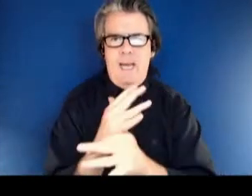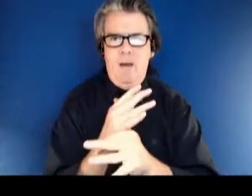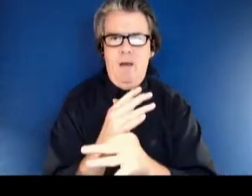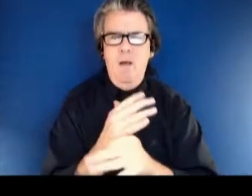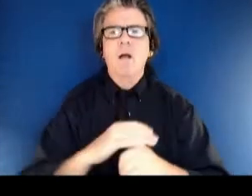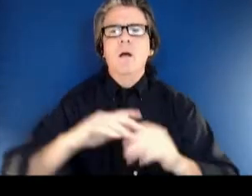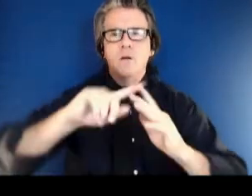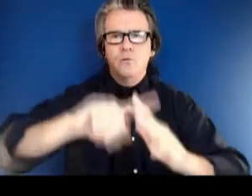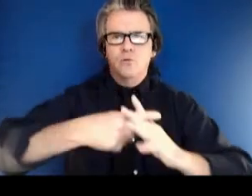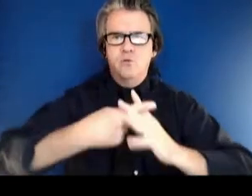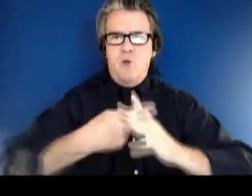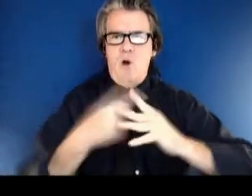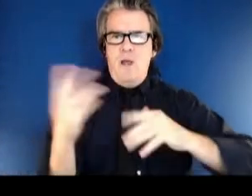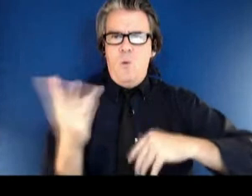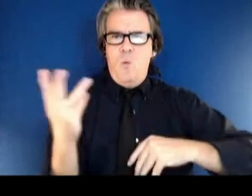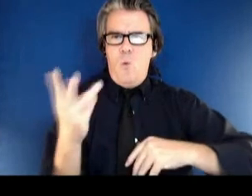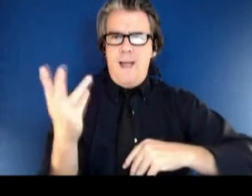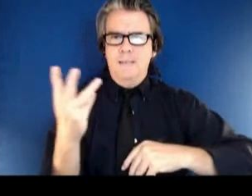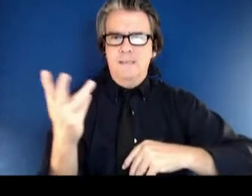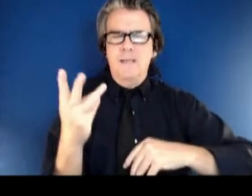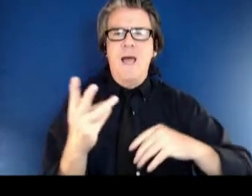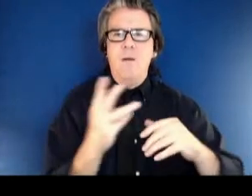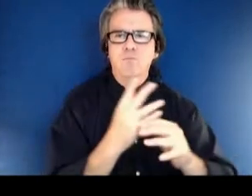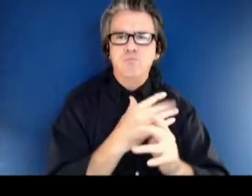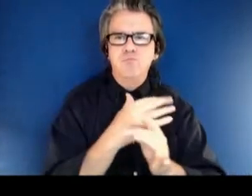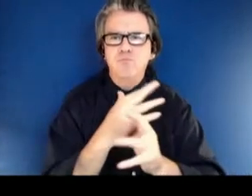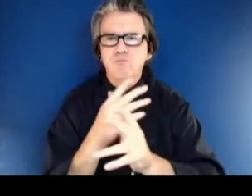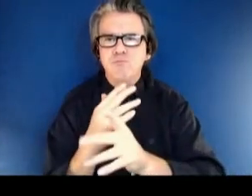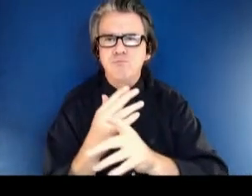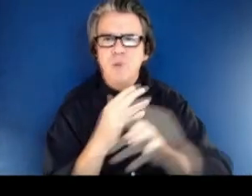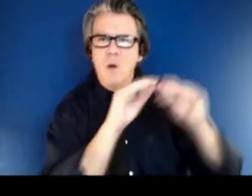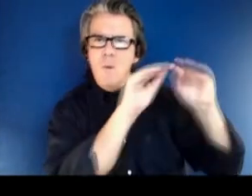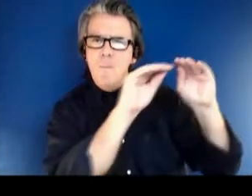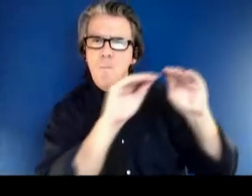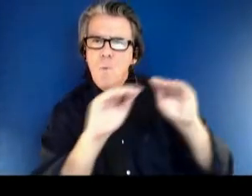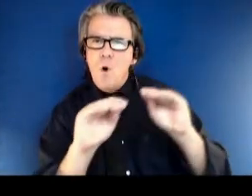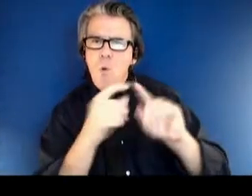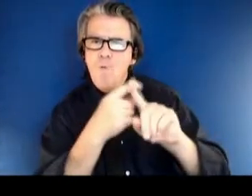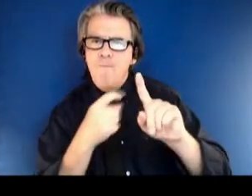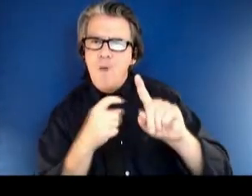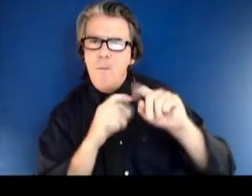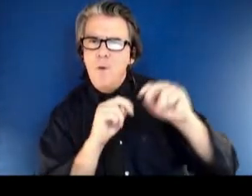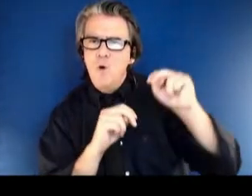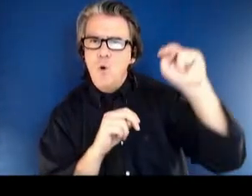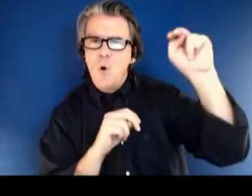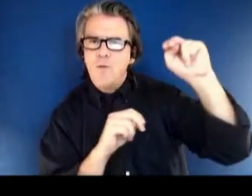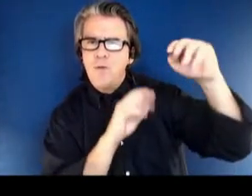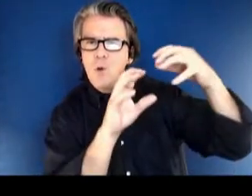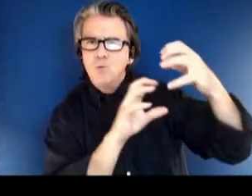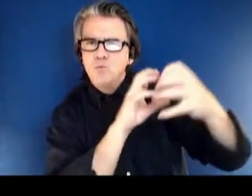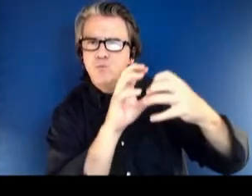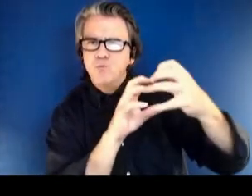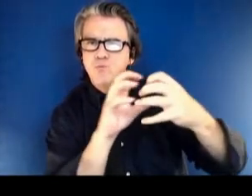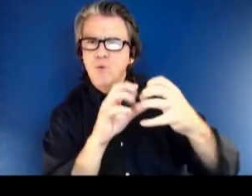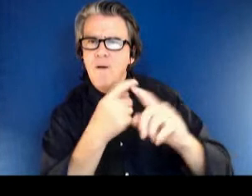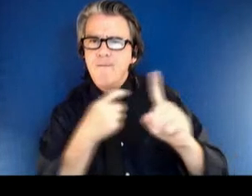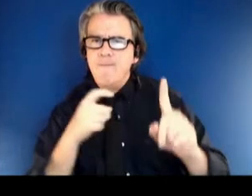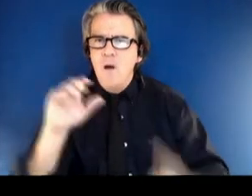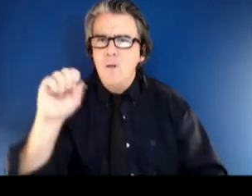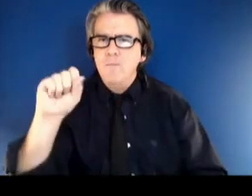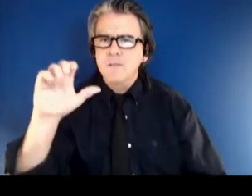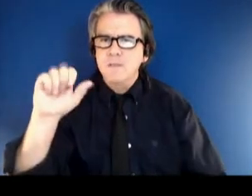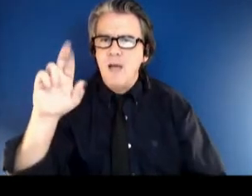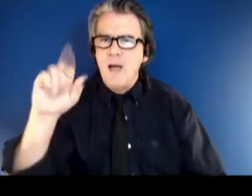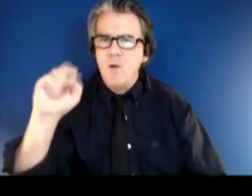during the day on Wednesday, we will see the development of breezy and dry north winds initially develop down the Sacramento Valley,